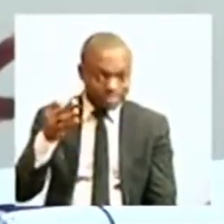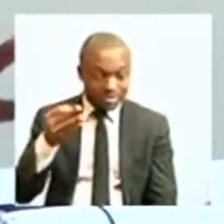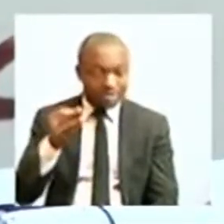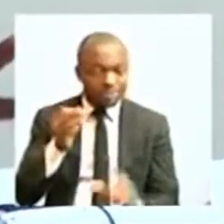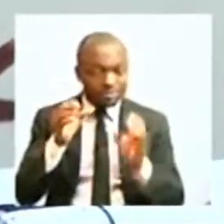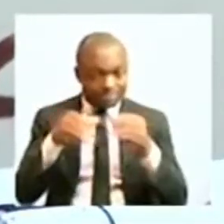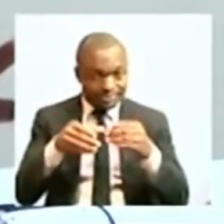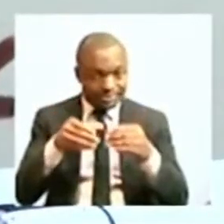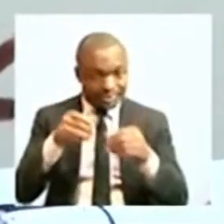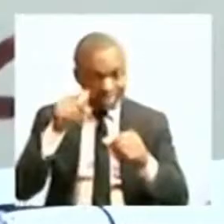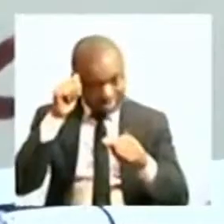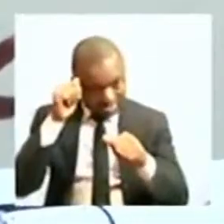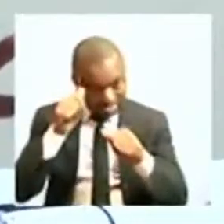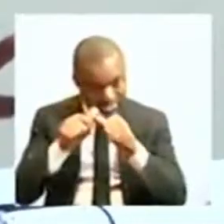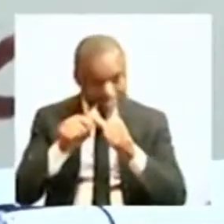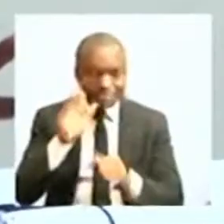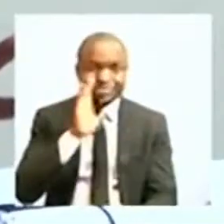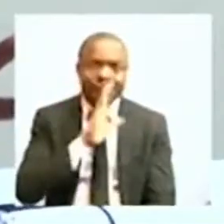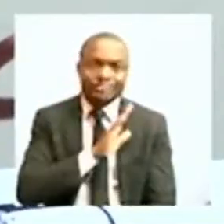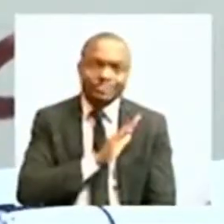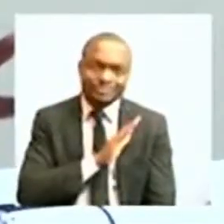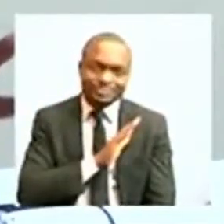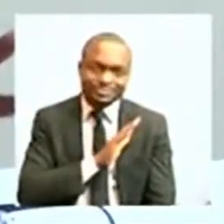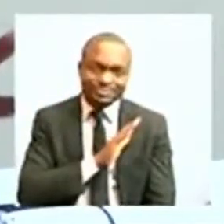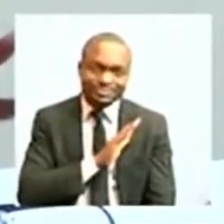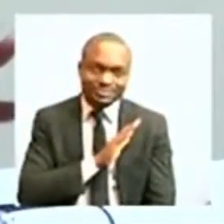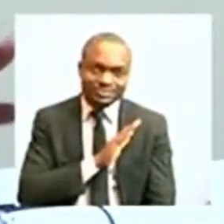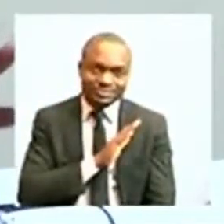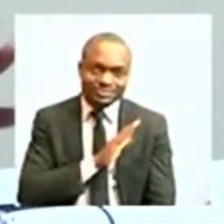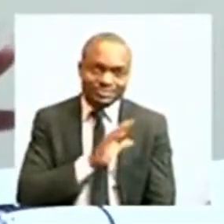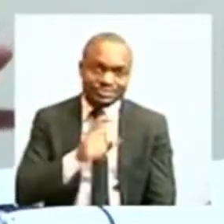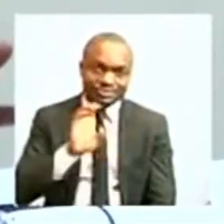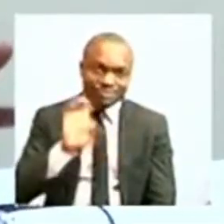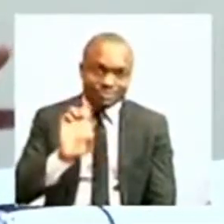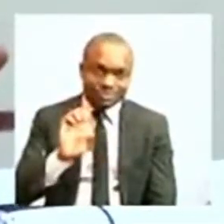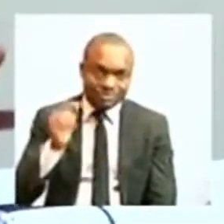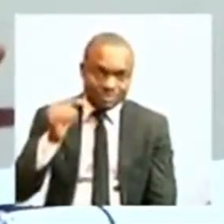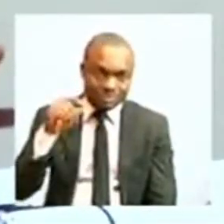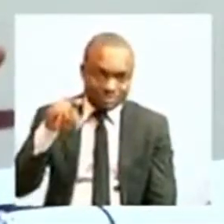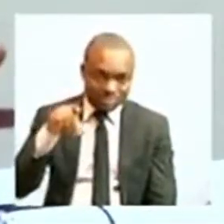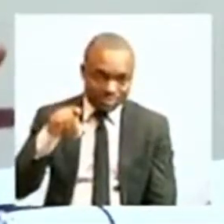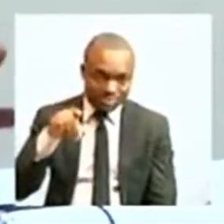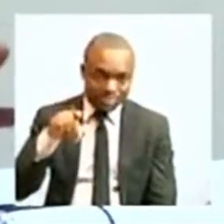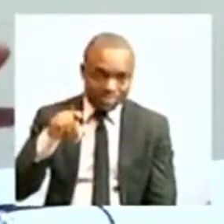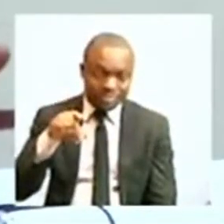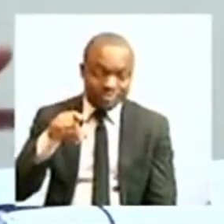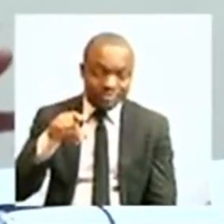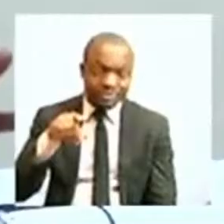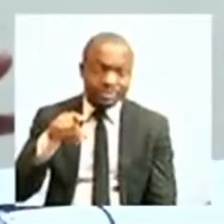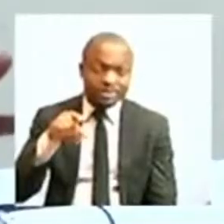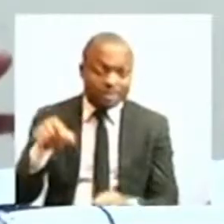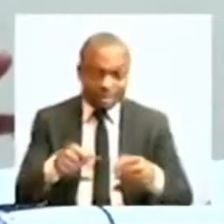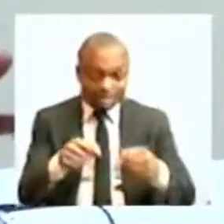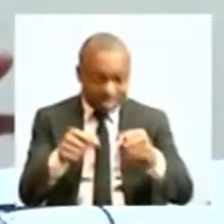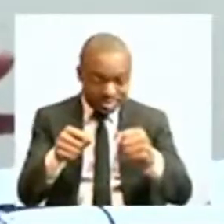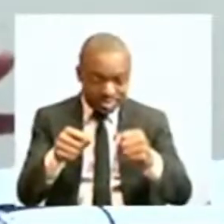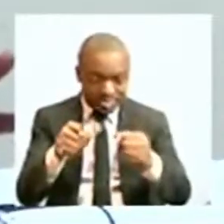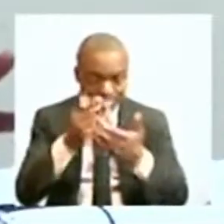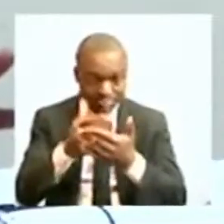committee makes a resolution and the EGP system, the procurement is done, come up with